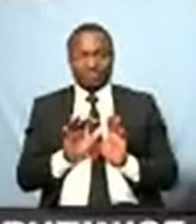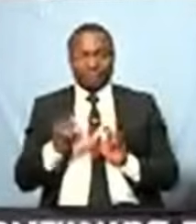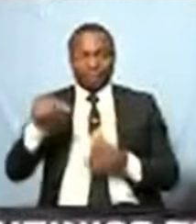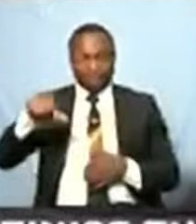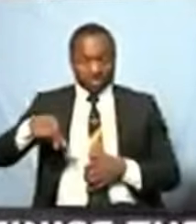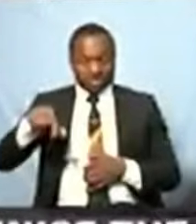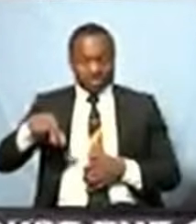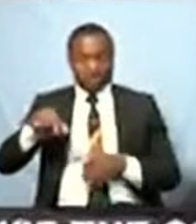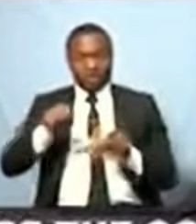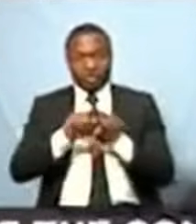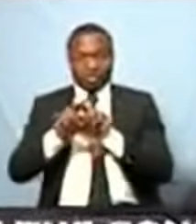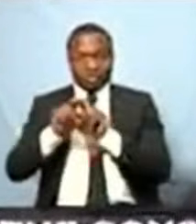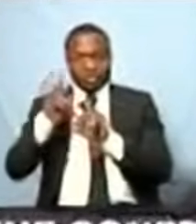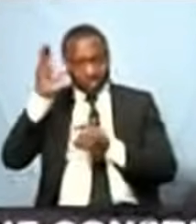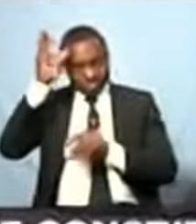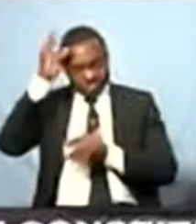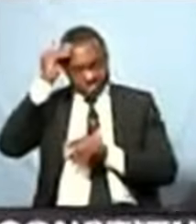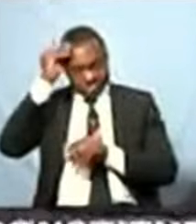and experience